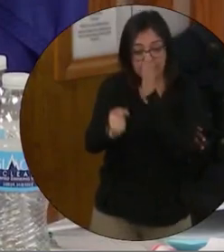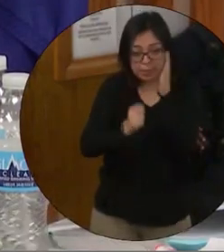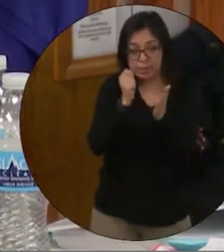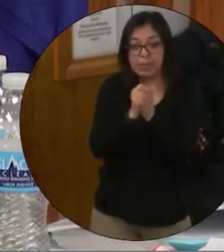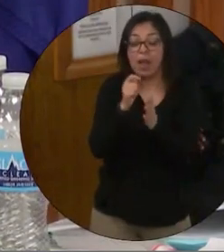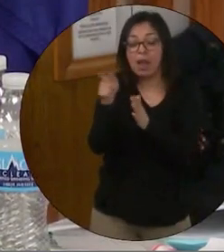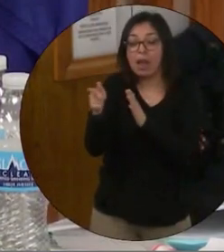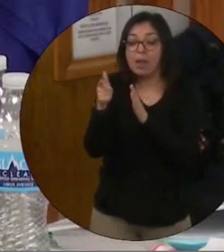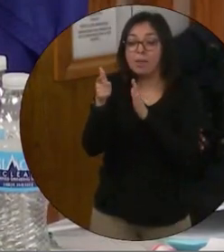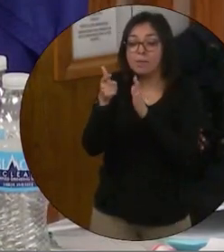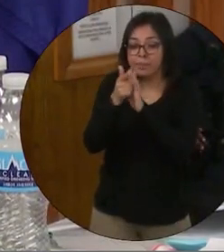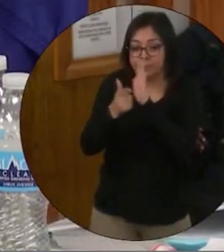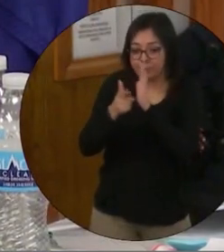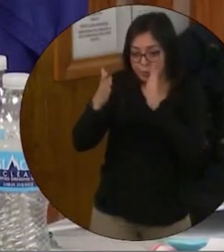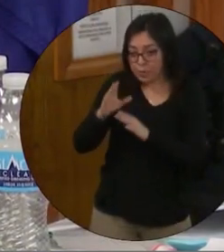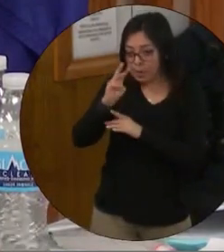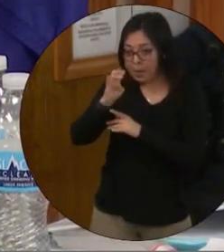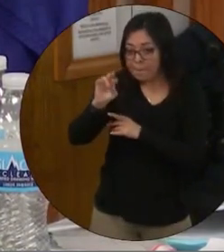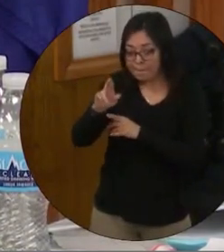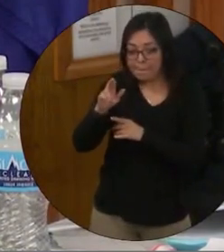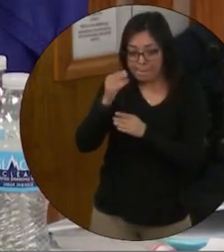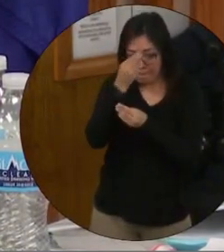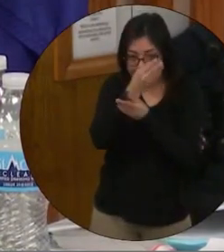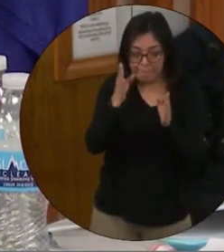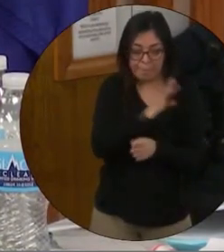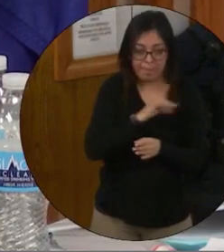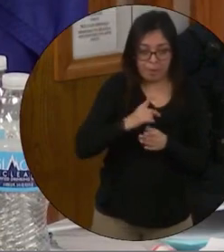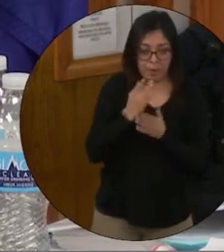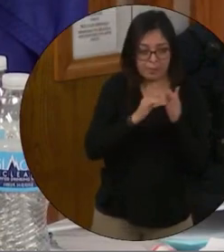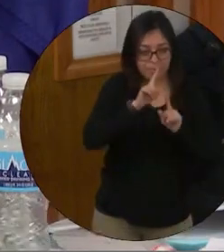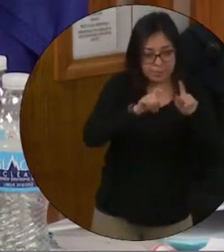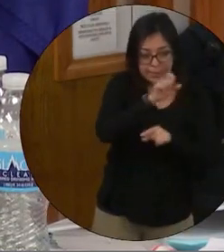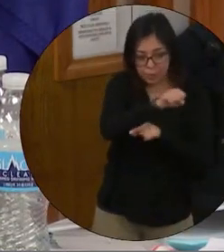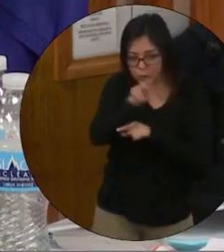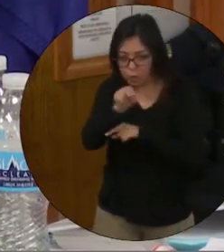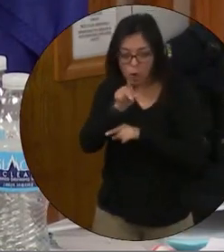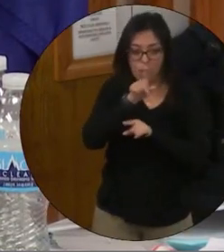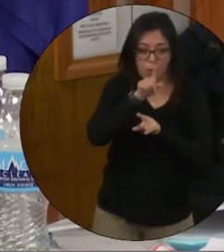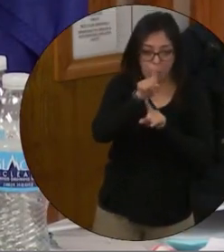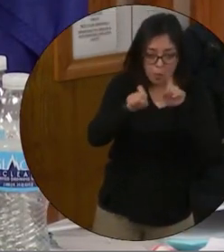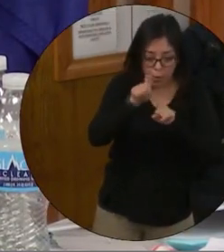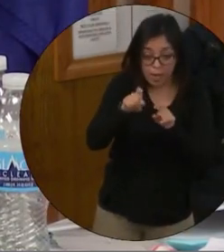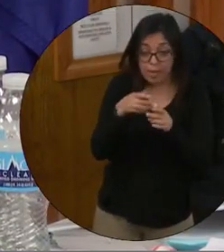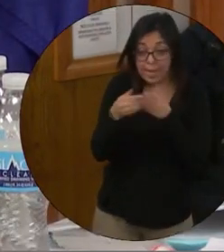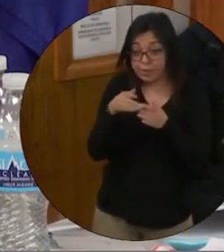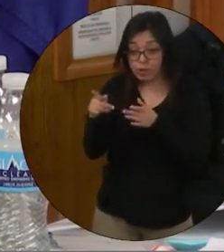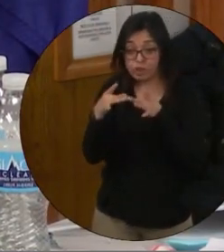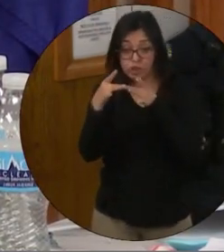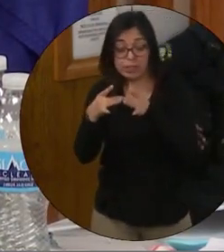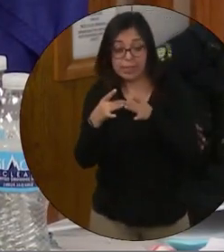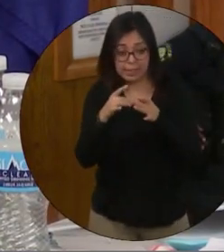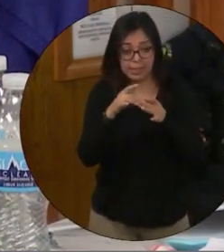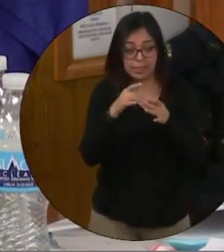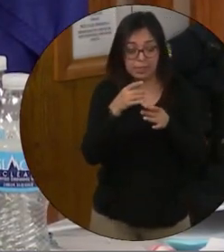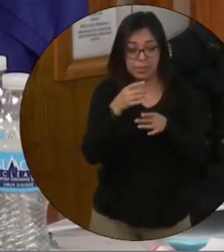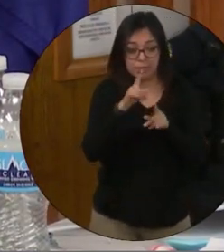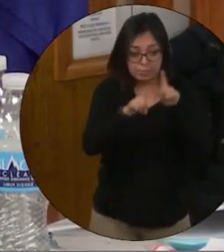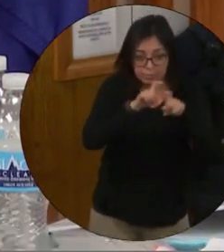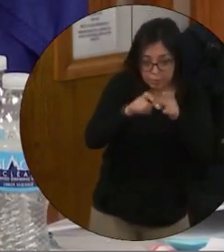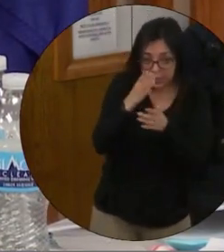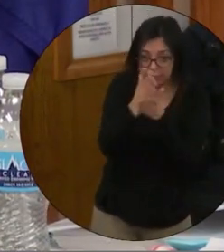Miller unexpectedly pulled the board with a series of yes or no questions. Although Attorney Miller took the lead in polling, several trustees questioned